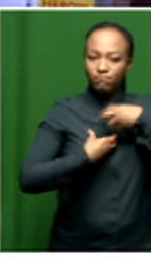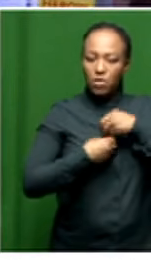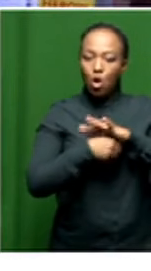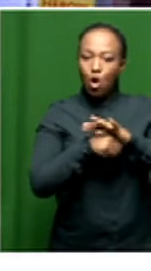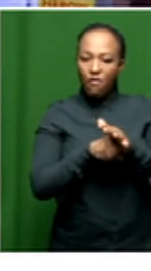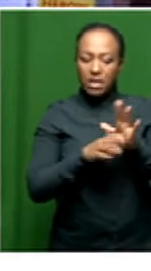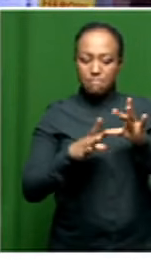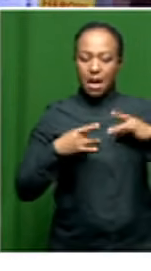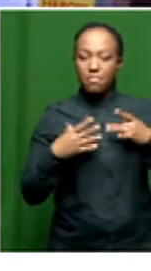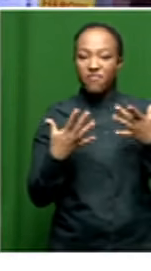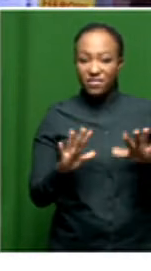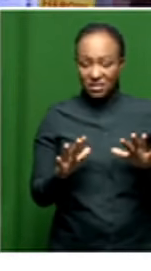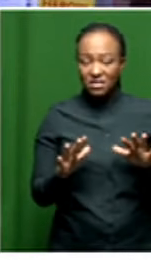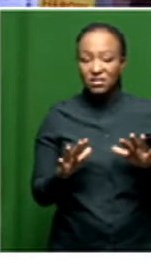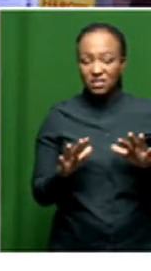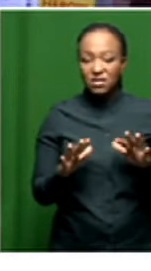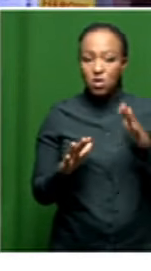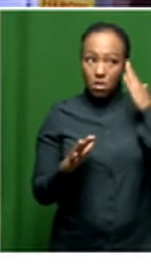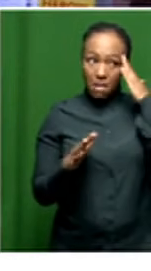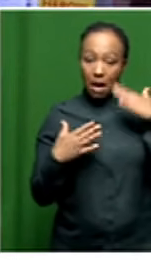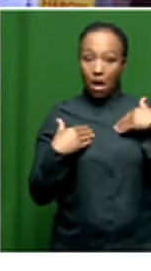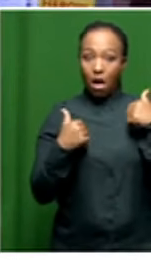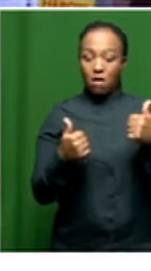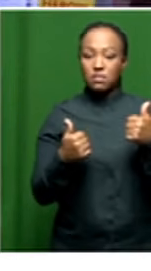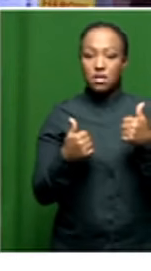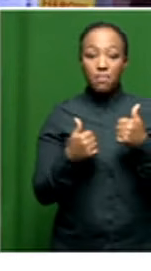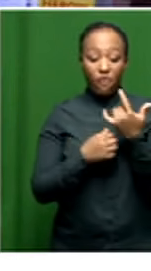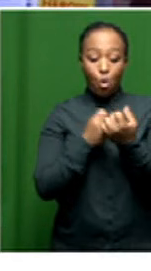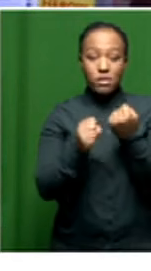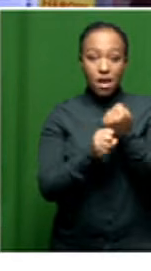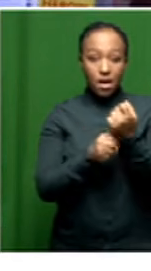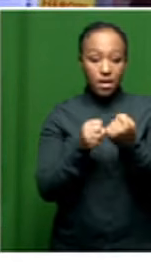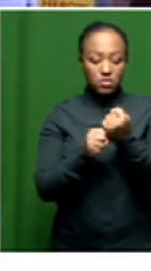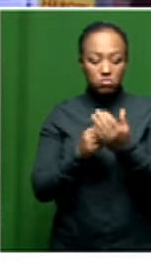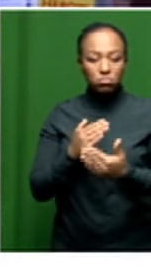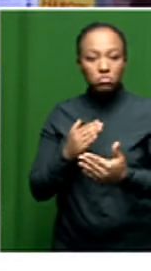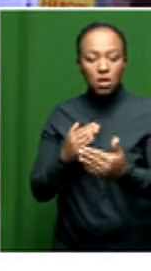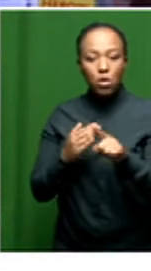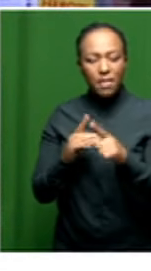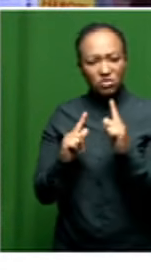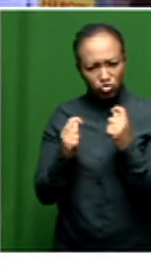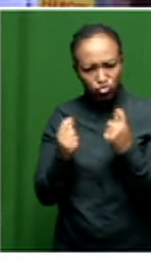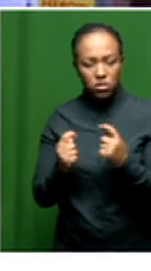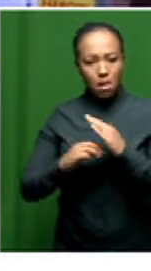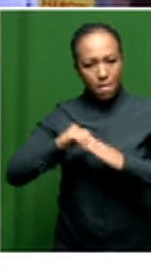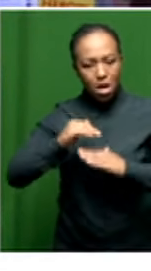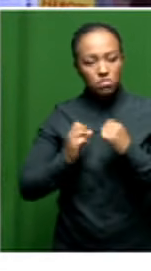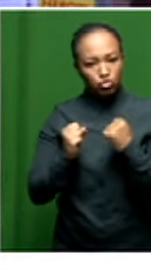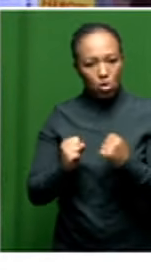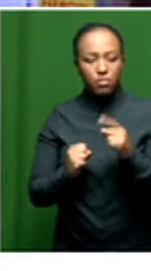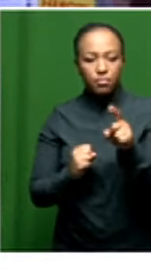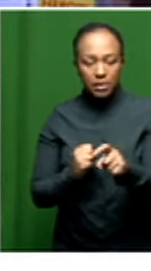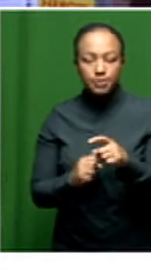So the issue of mental health, I think, is something for the coming years we have to continue to strengthen. And mental